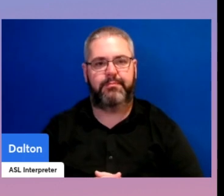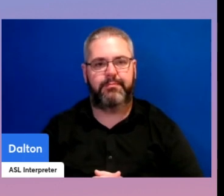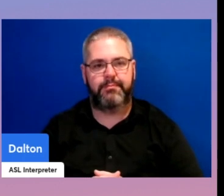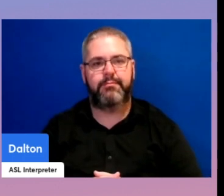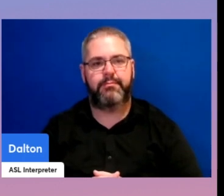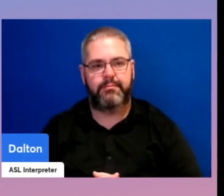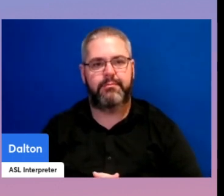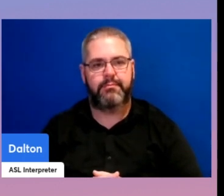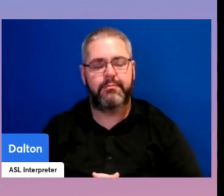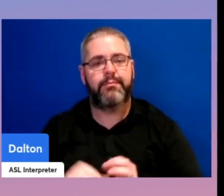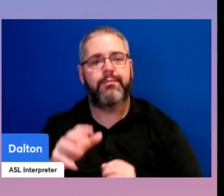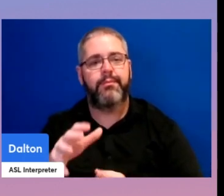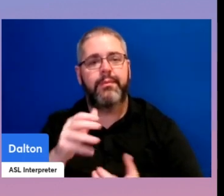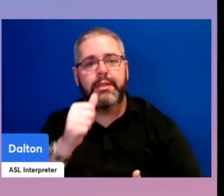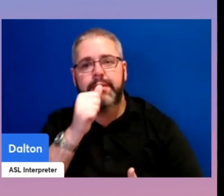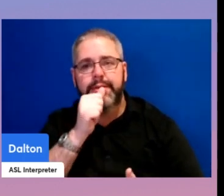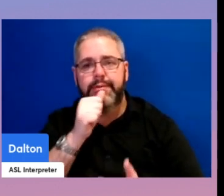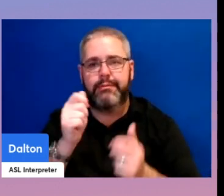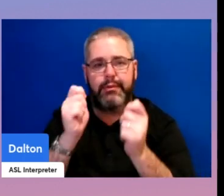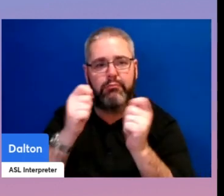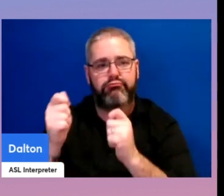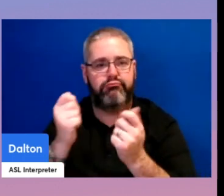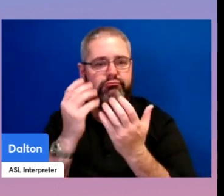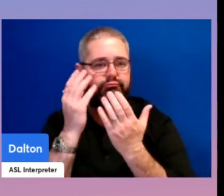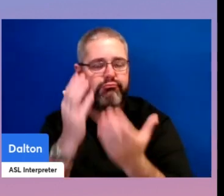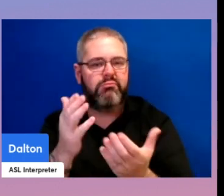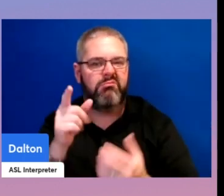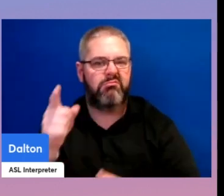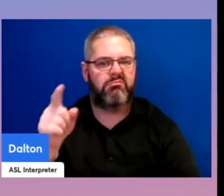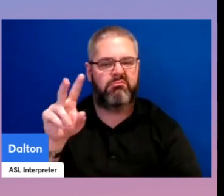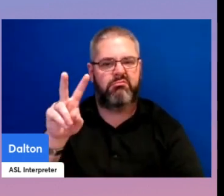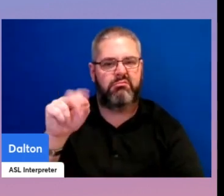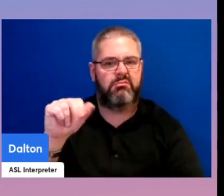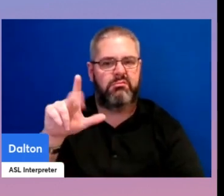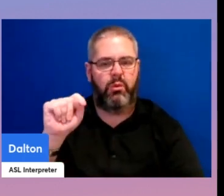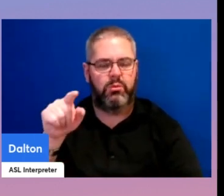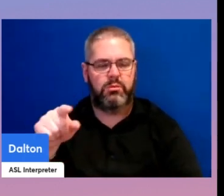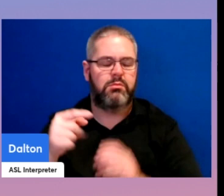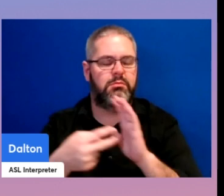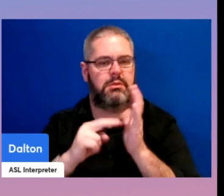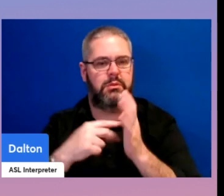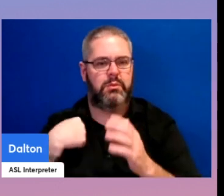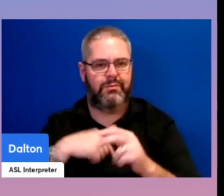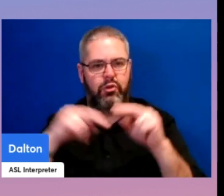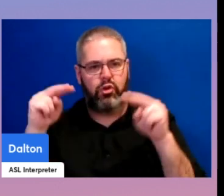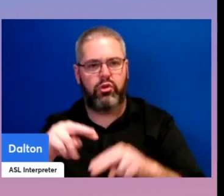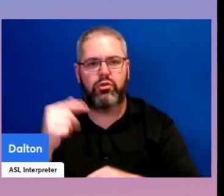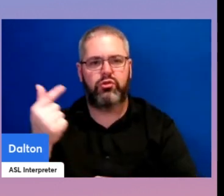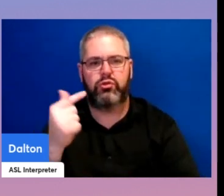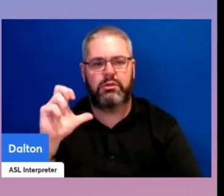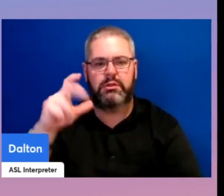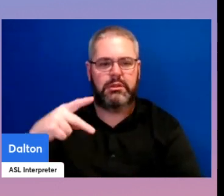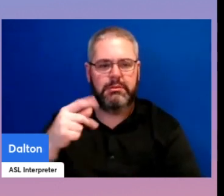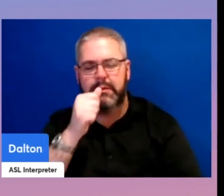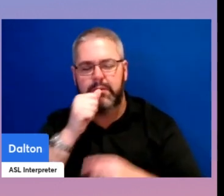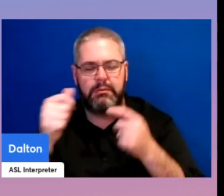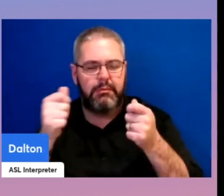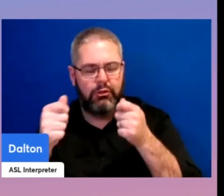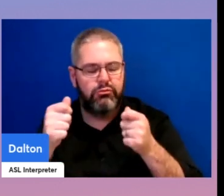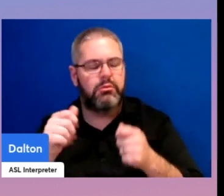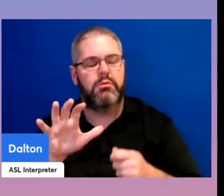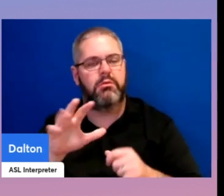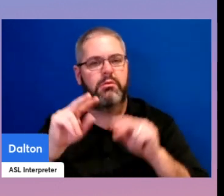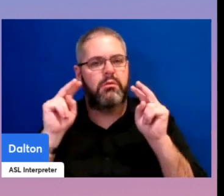So secret provisioning in Vault. So let's look at, so we looked at GCP Secret Manager, but how